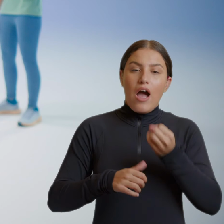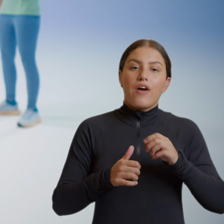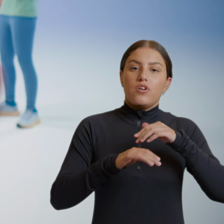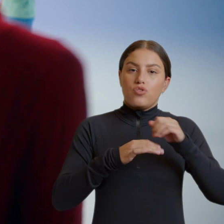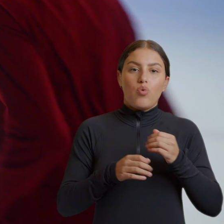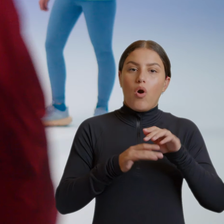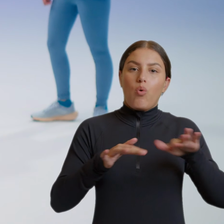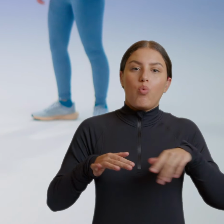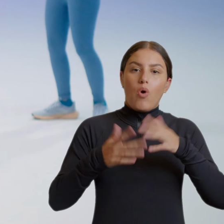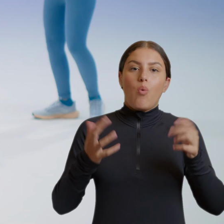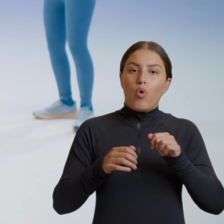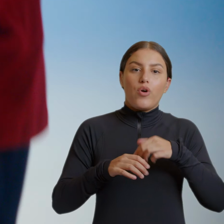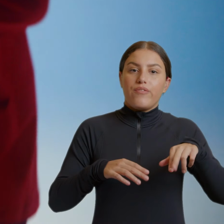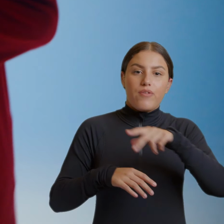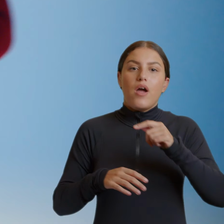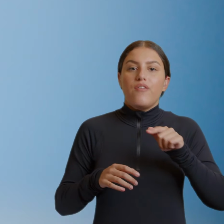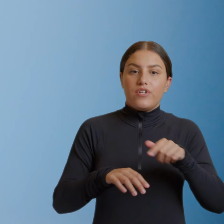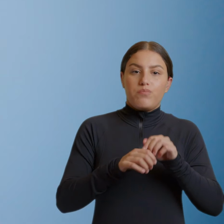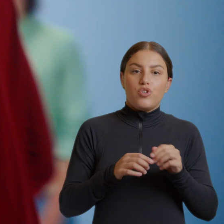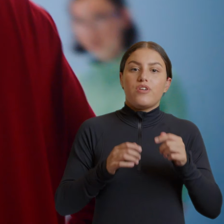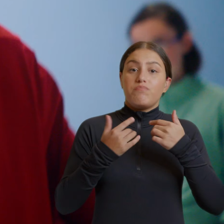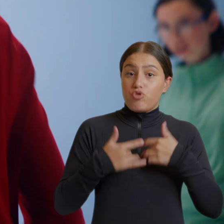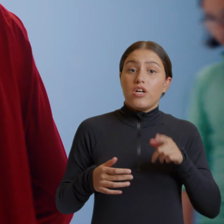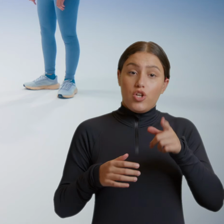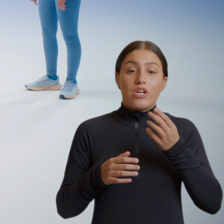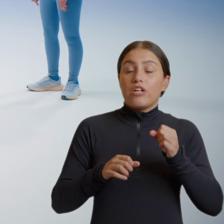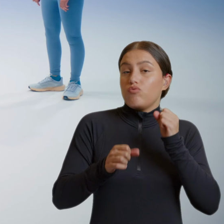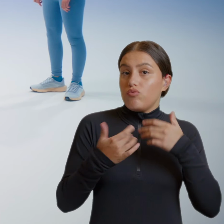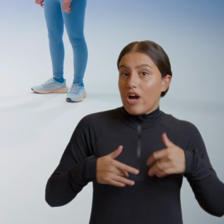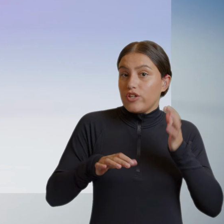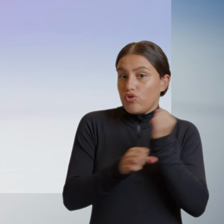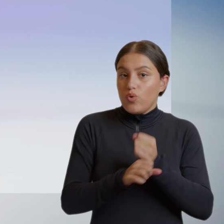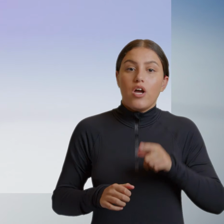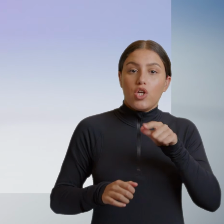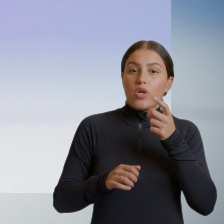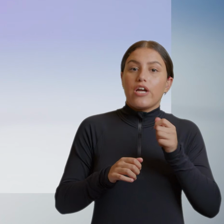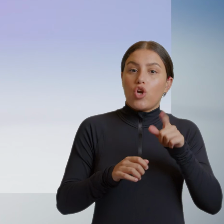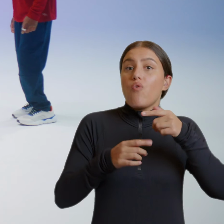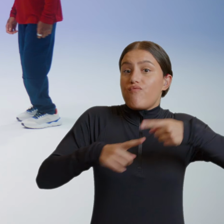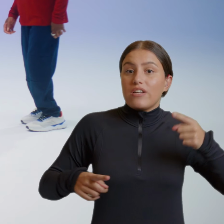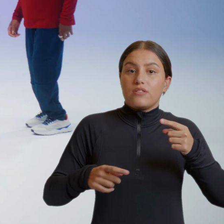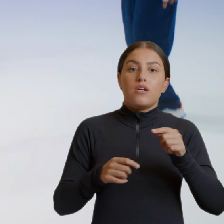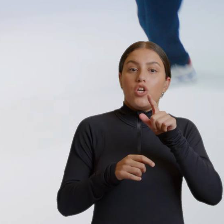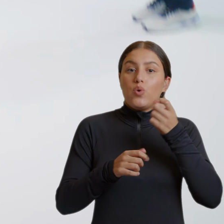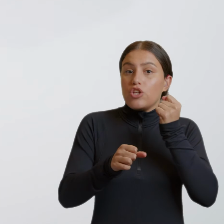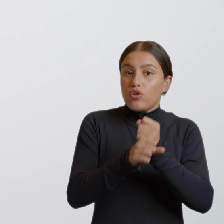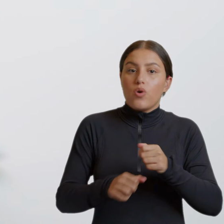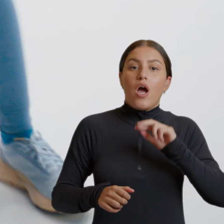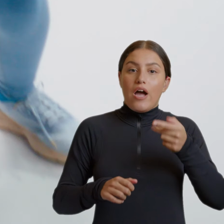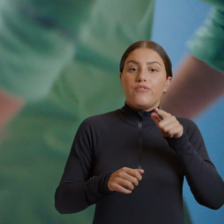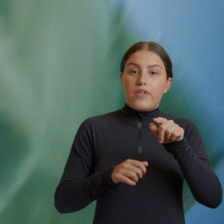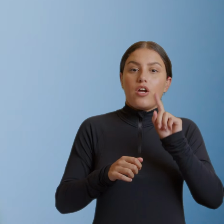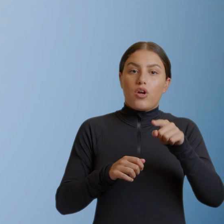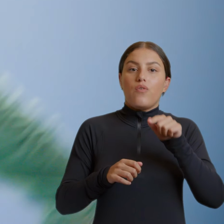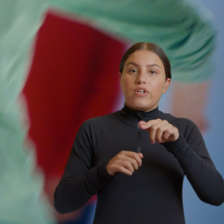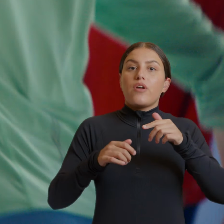cones. done this without my walking frame. That's actually pretty impressive that you can already do that. Eli runs through the slalom. You